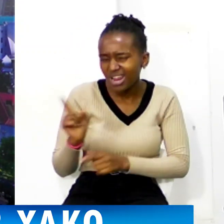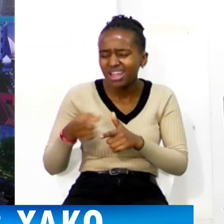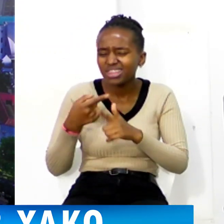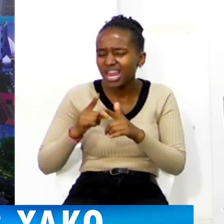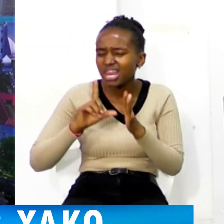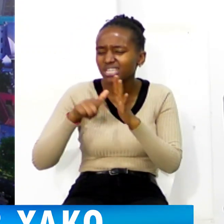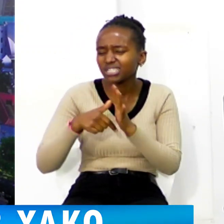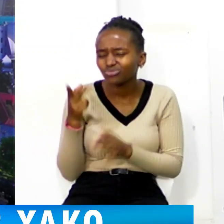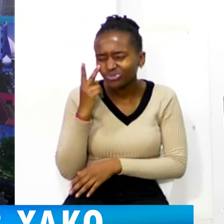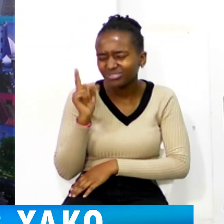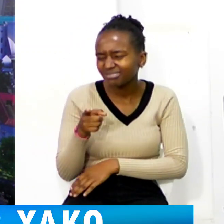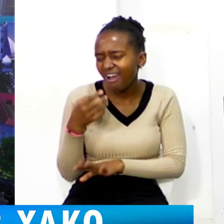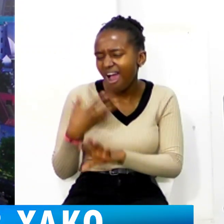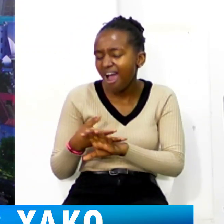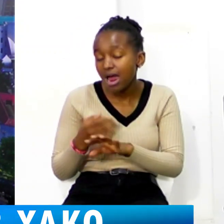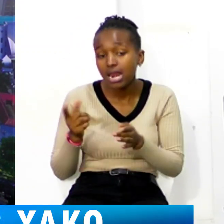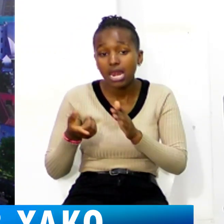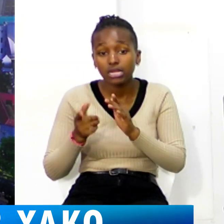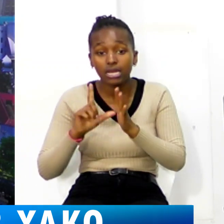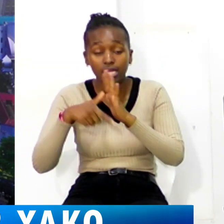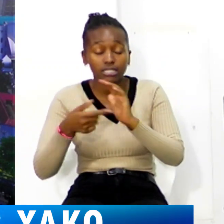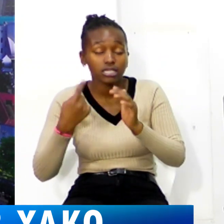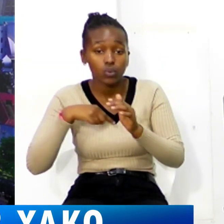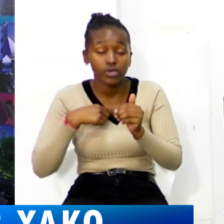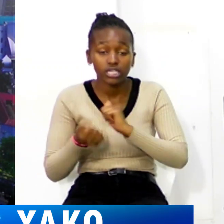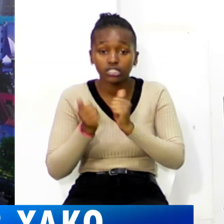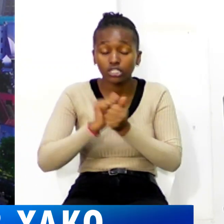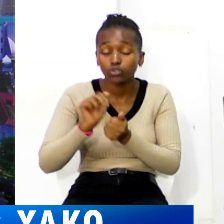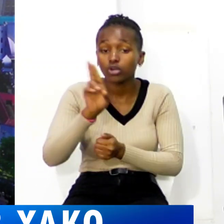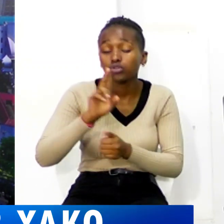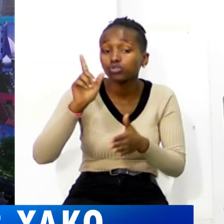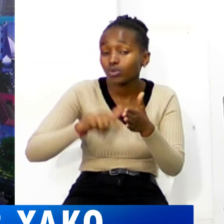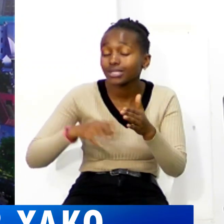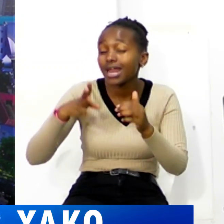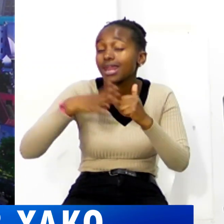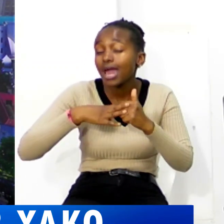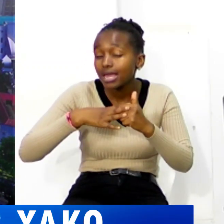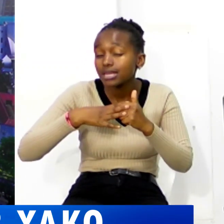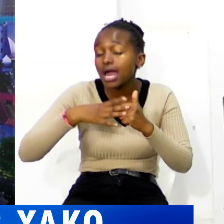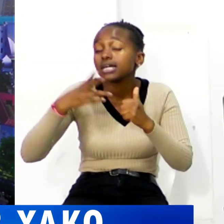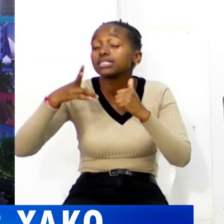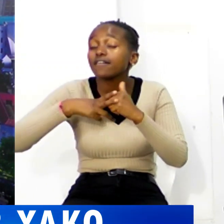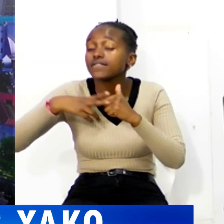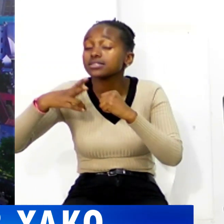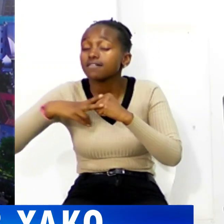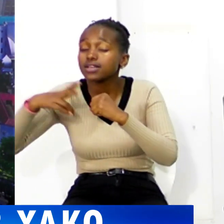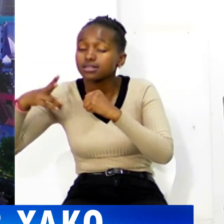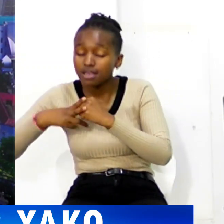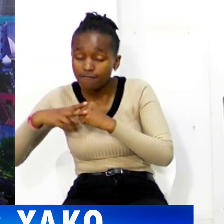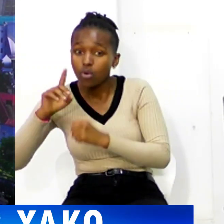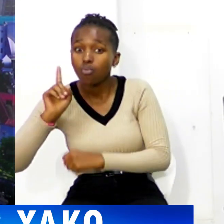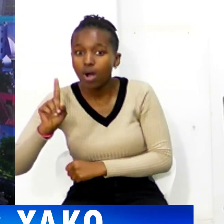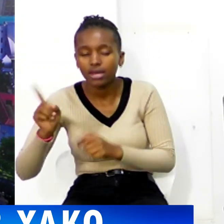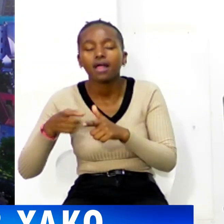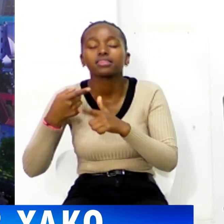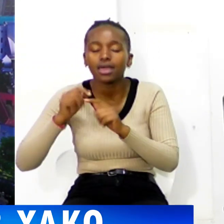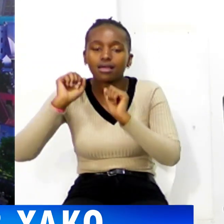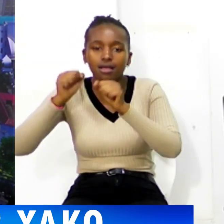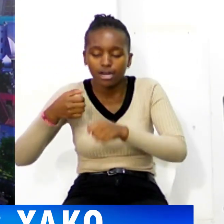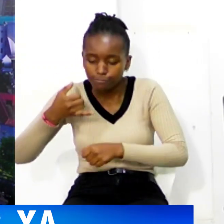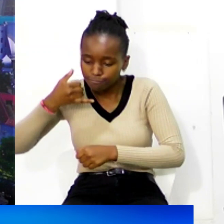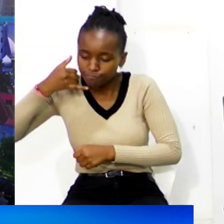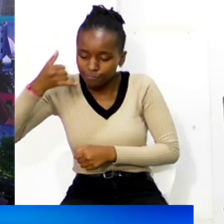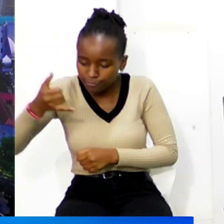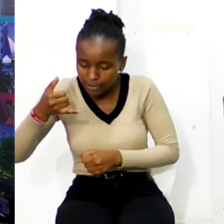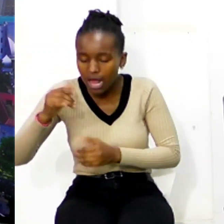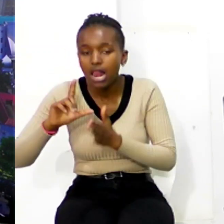number, 97771. Yes. So when they call that number, they will be assisted?